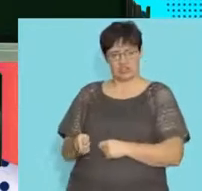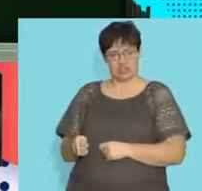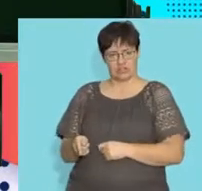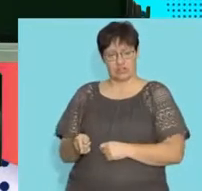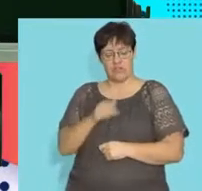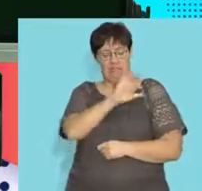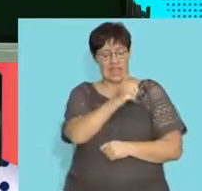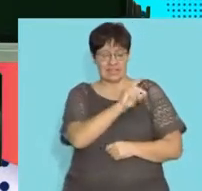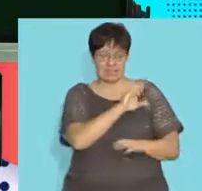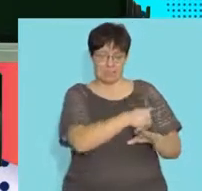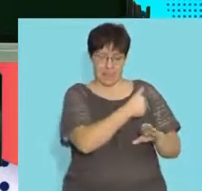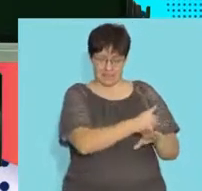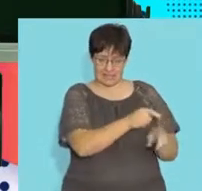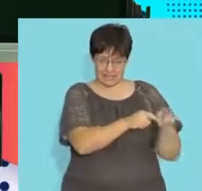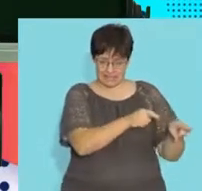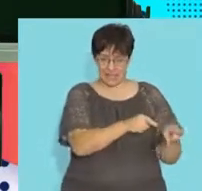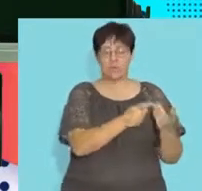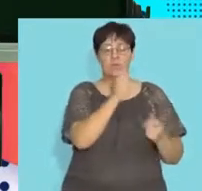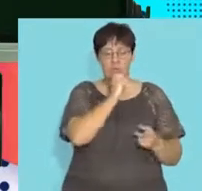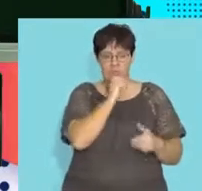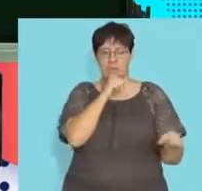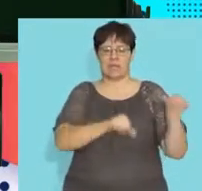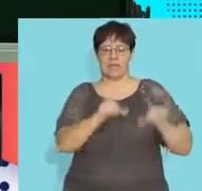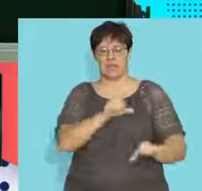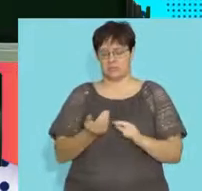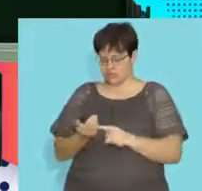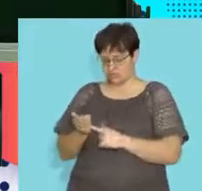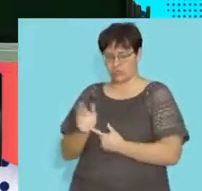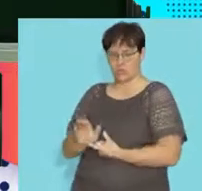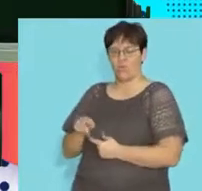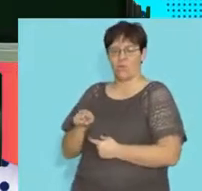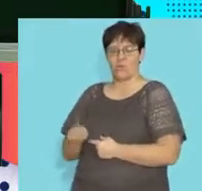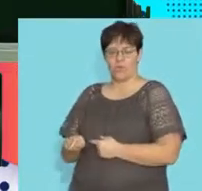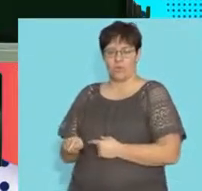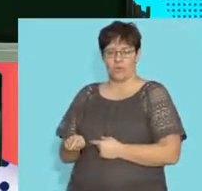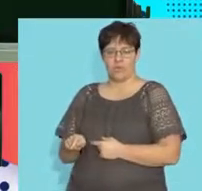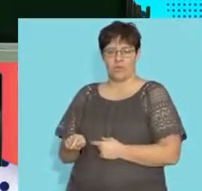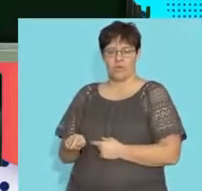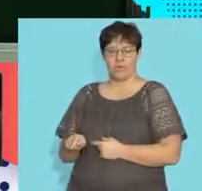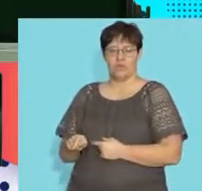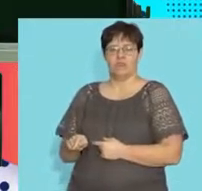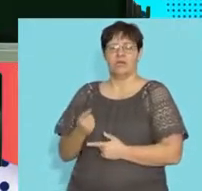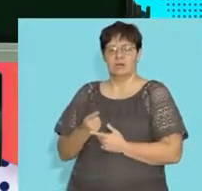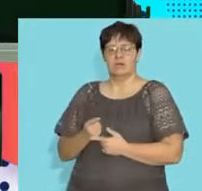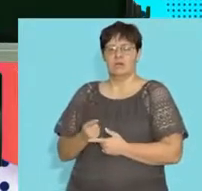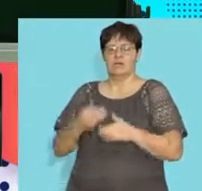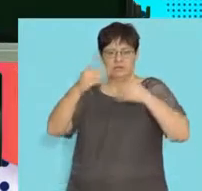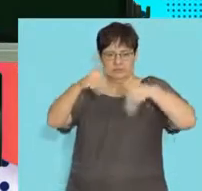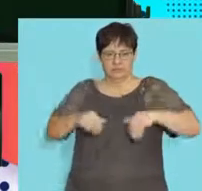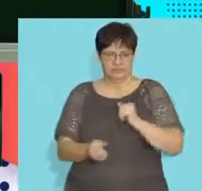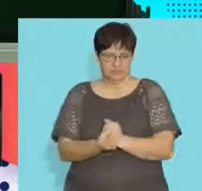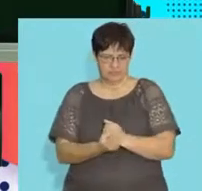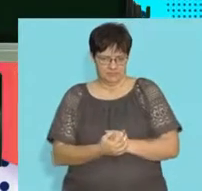product? So for acid-base reactions, we use chemicals to show us that there is now